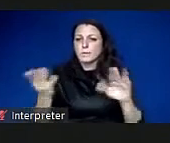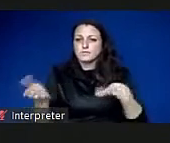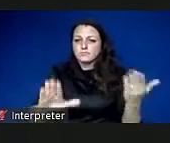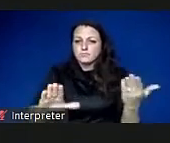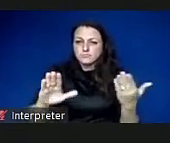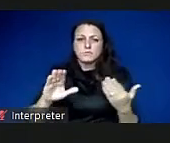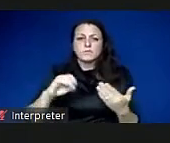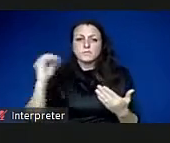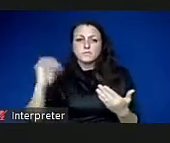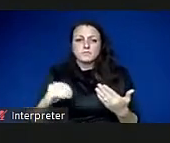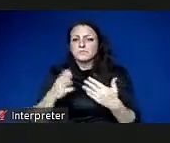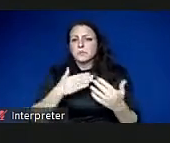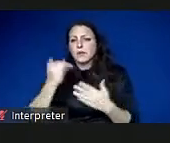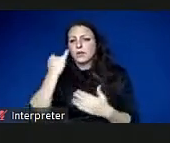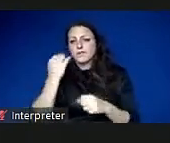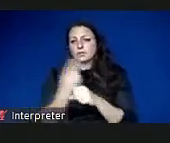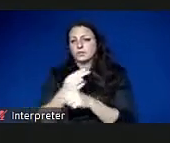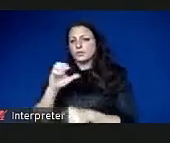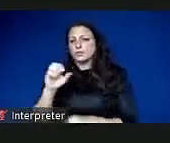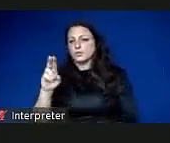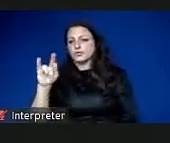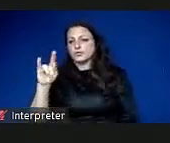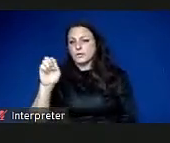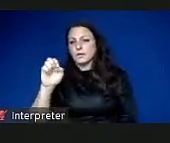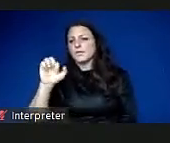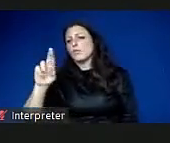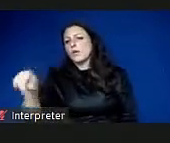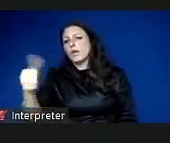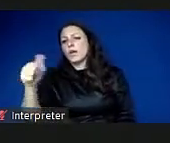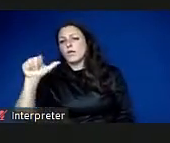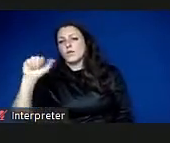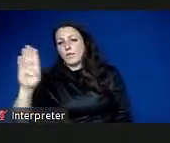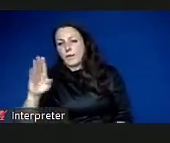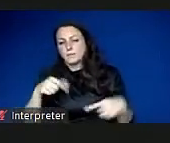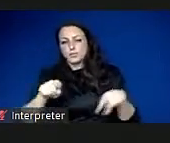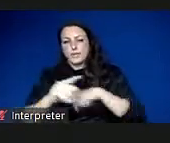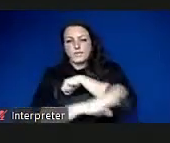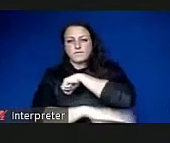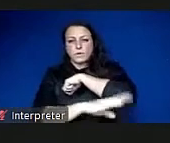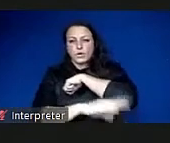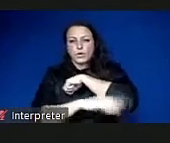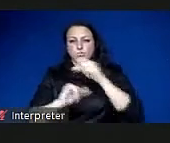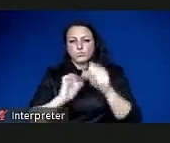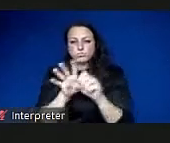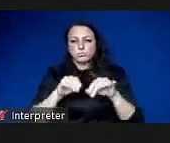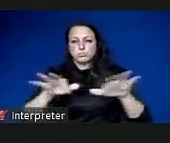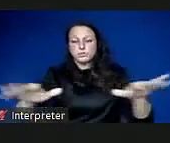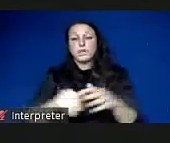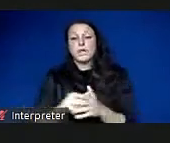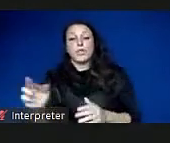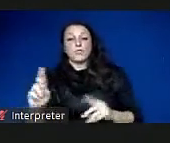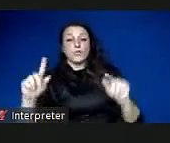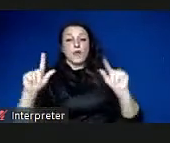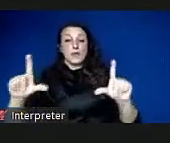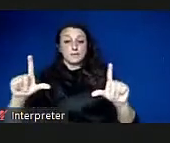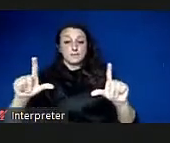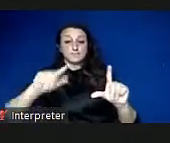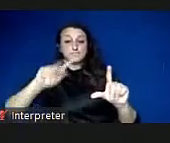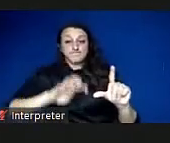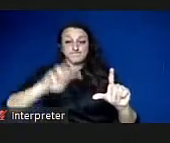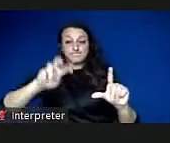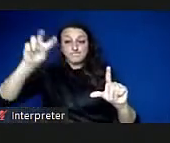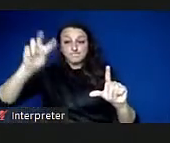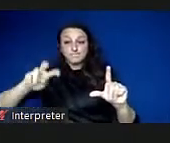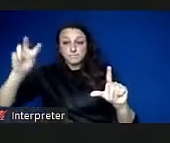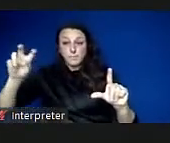or another laboratory for testing during that fall wave of illness. And then similarly, looking at the figure on the right, That focuses